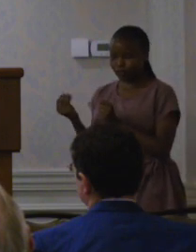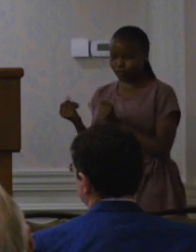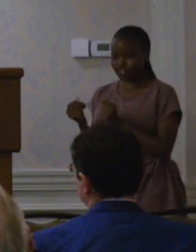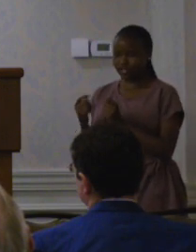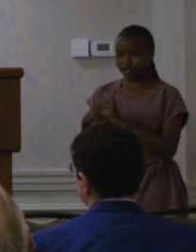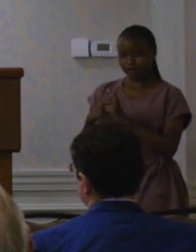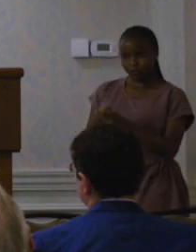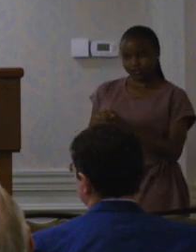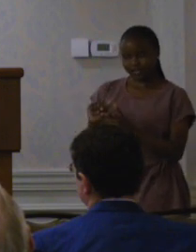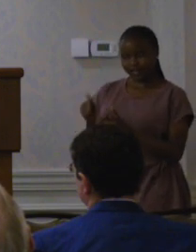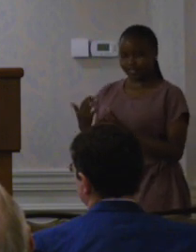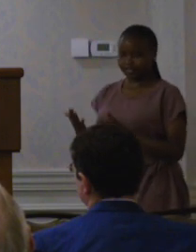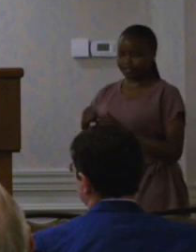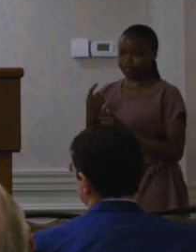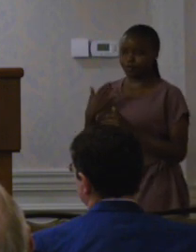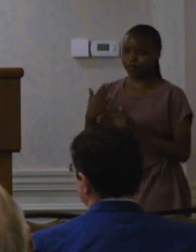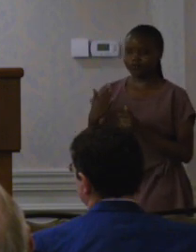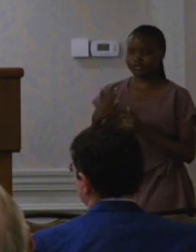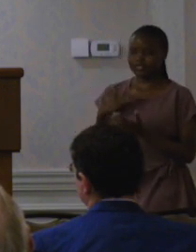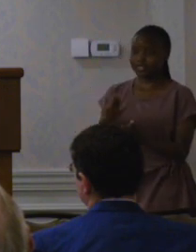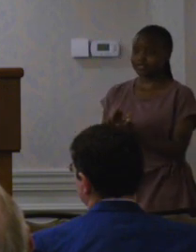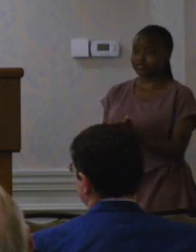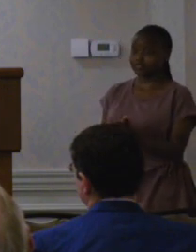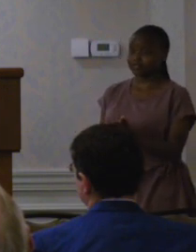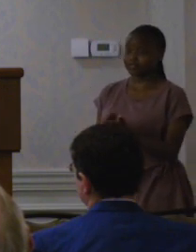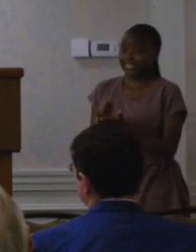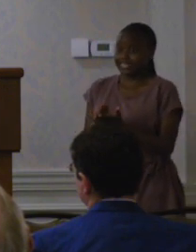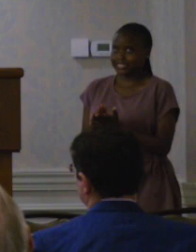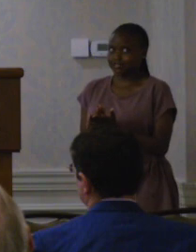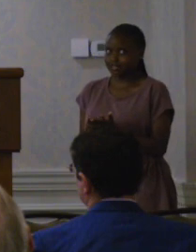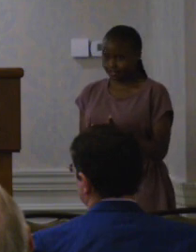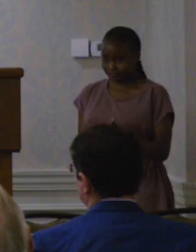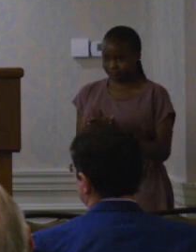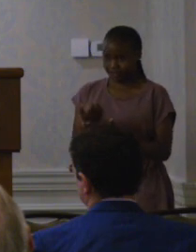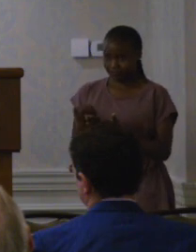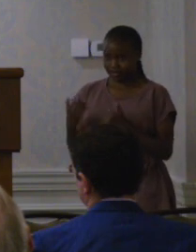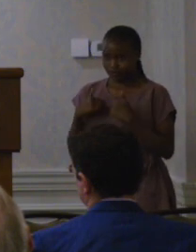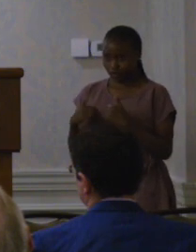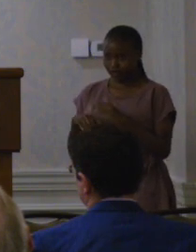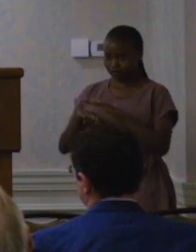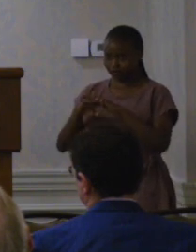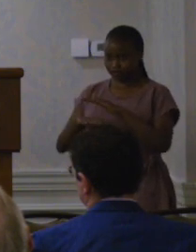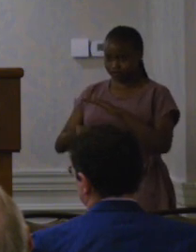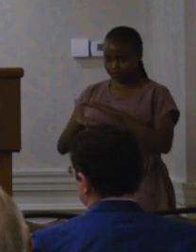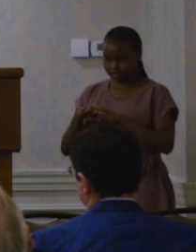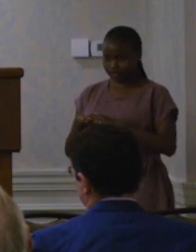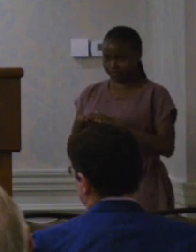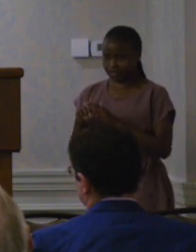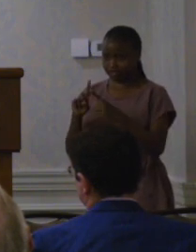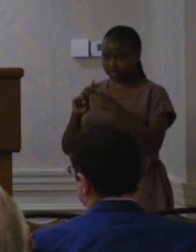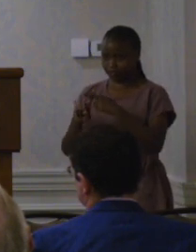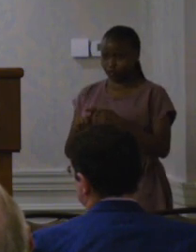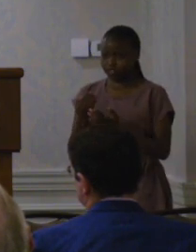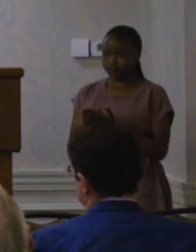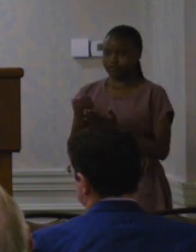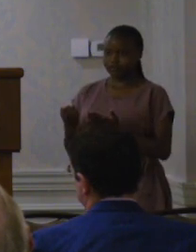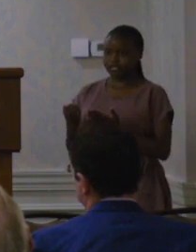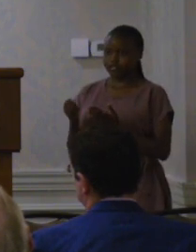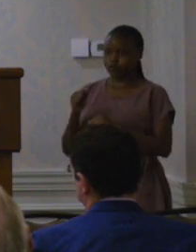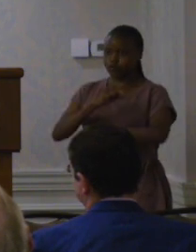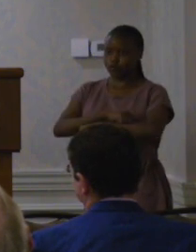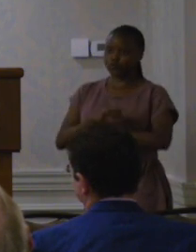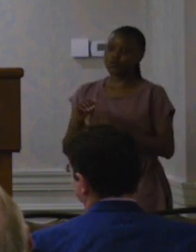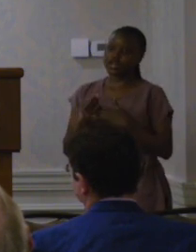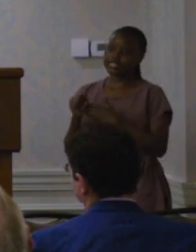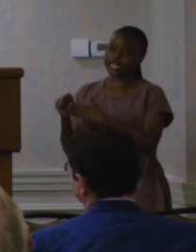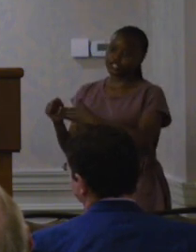things. For me, I think one of the things that's suggestive is the evidence that we have, which is also pretty limited, but some positive evidence on school leadership,